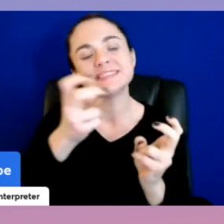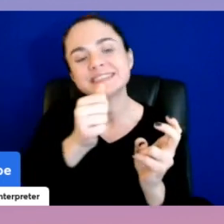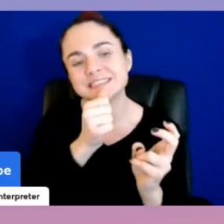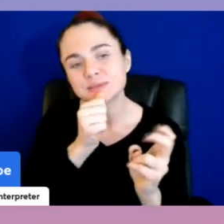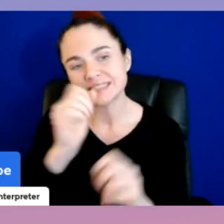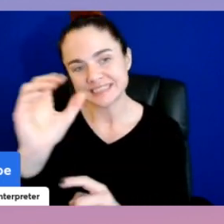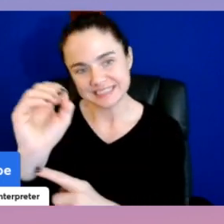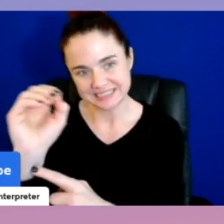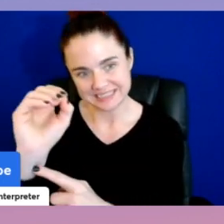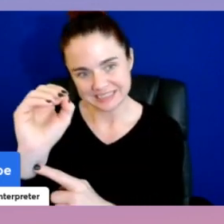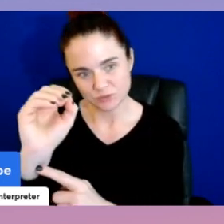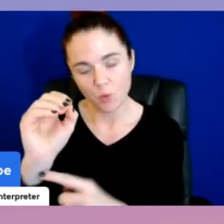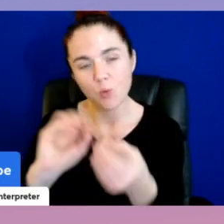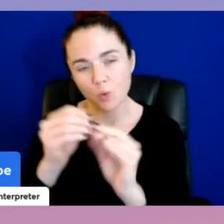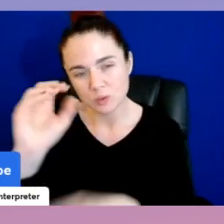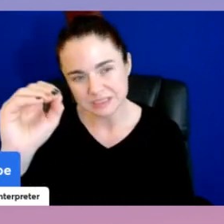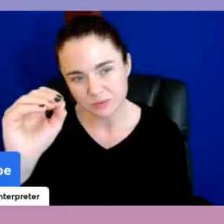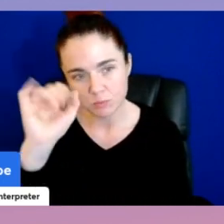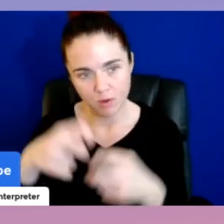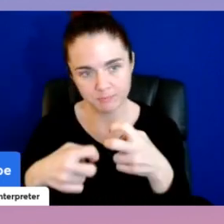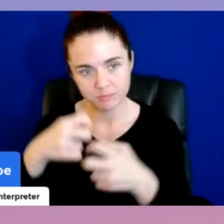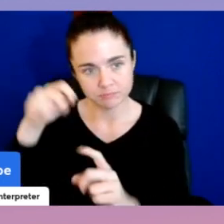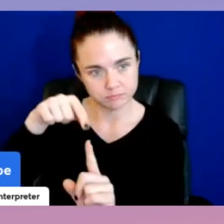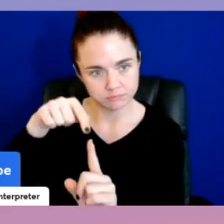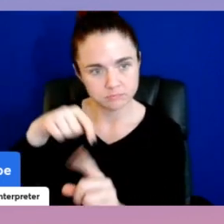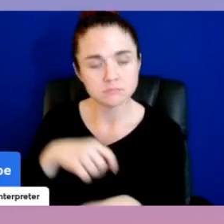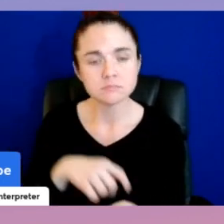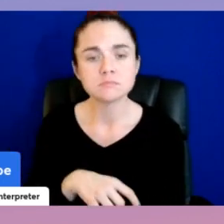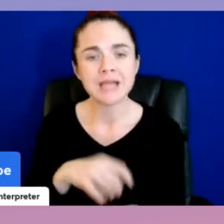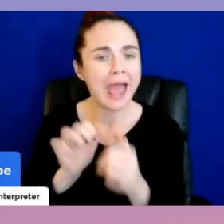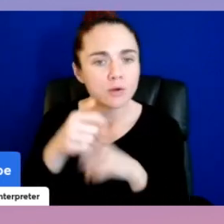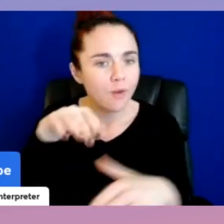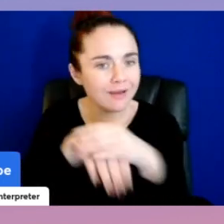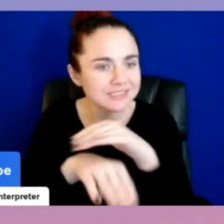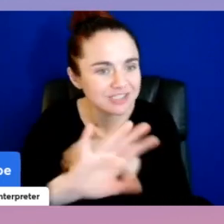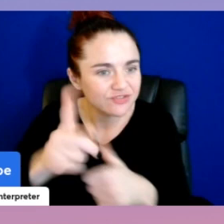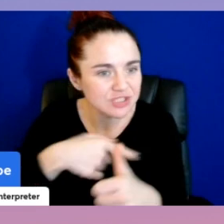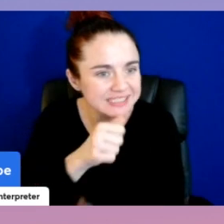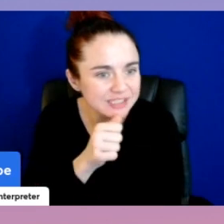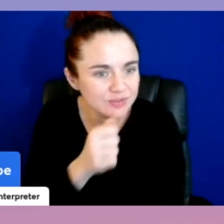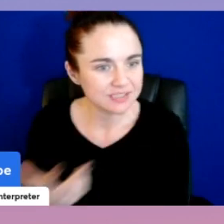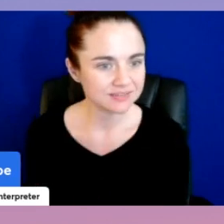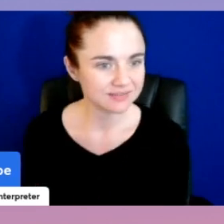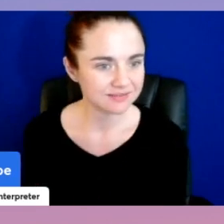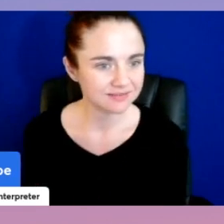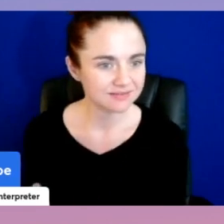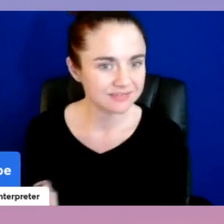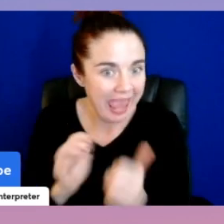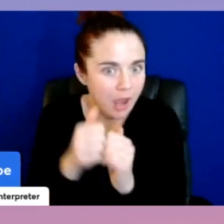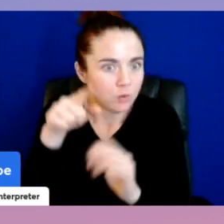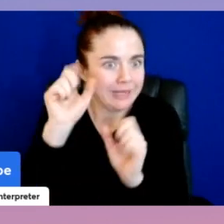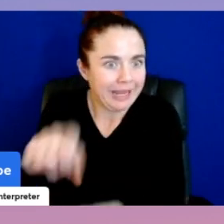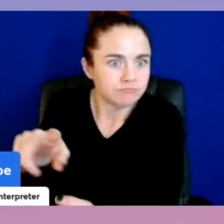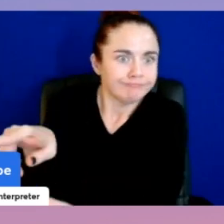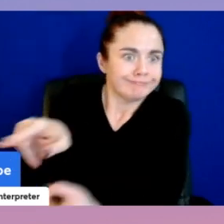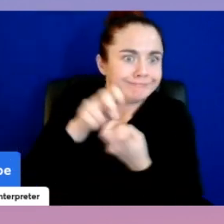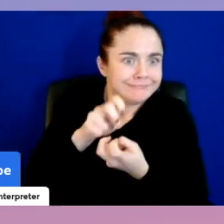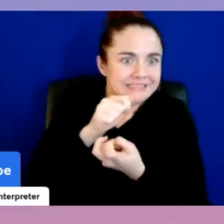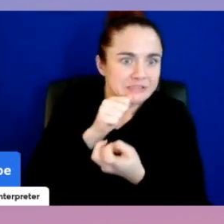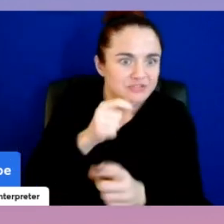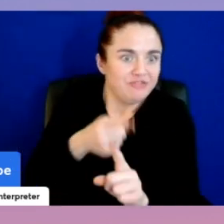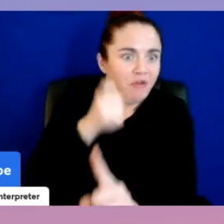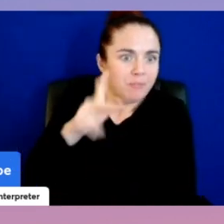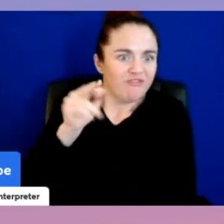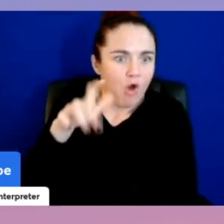Basically, what the secret zero problem is, how do you access the first secret? How do you get secrets out of Vault? But first, you need